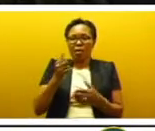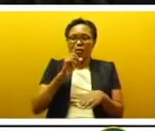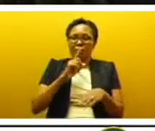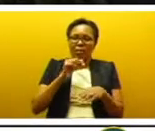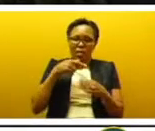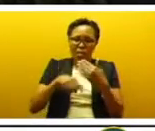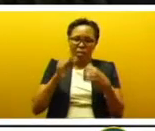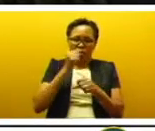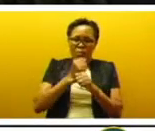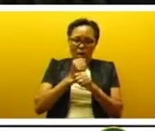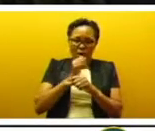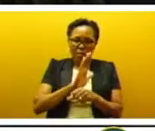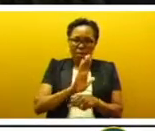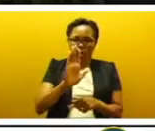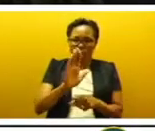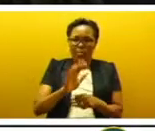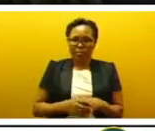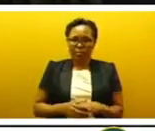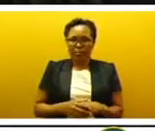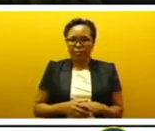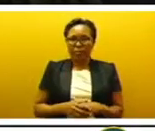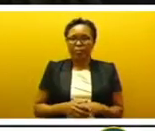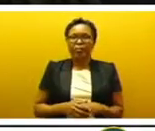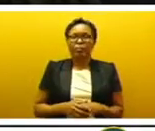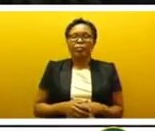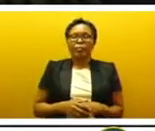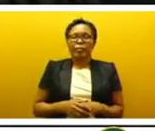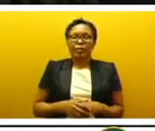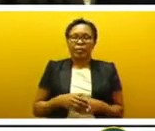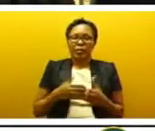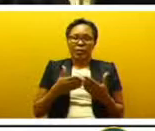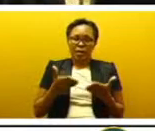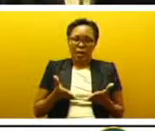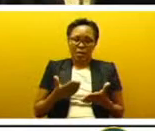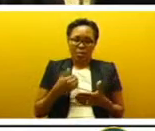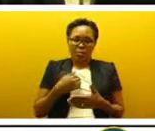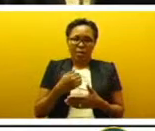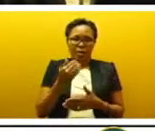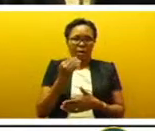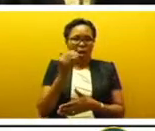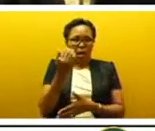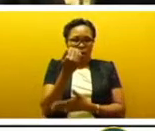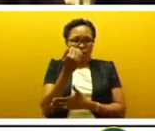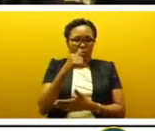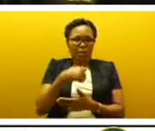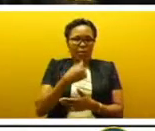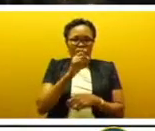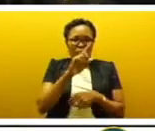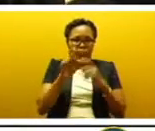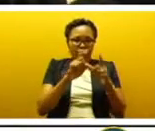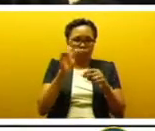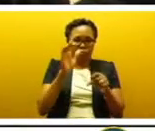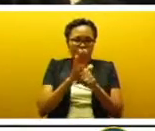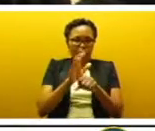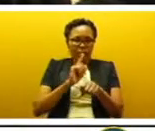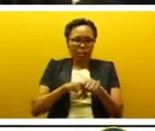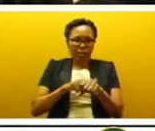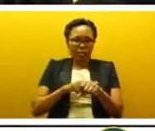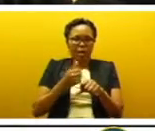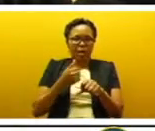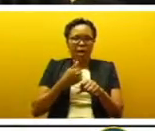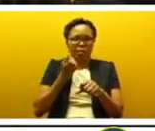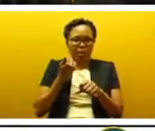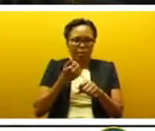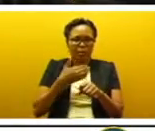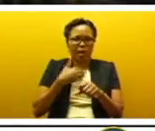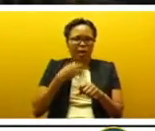mandate. Madam CJ and members of this court, I flatter myself quite often that I have a reasonable understanding of Kenya's